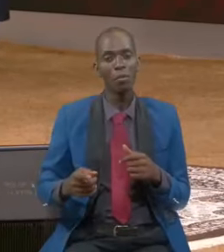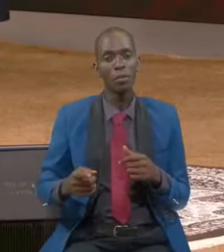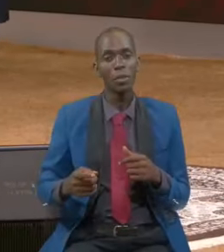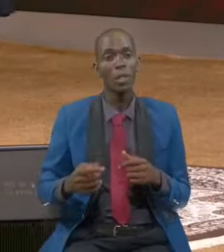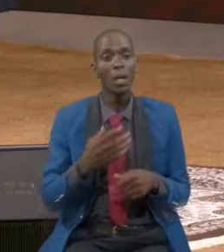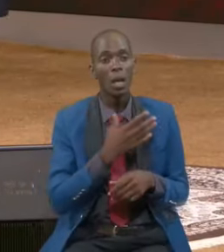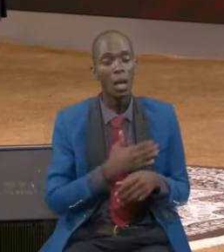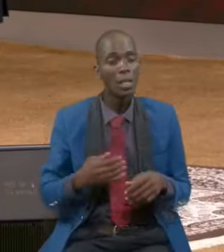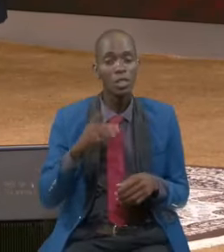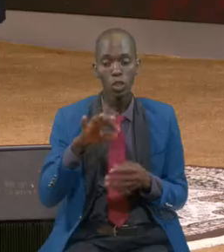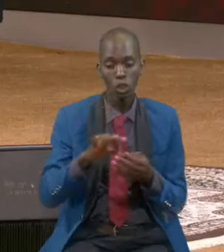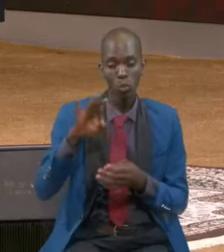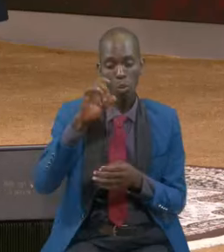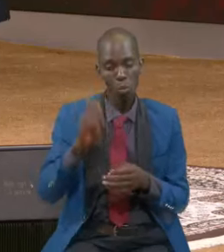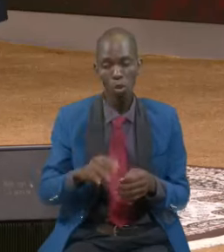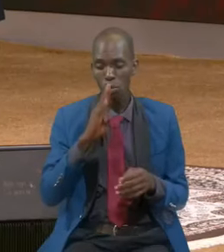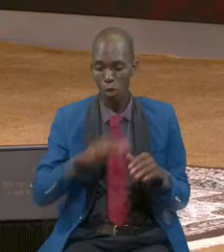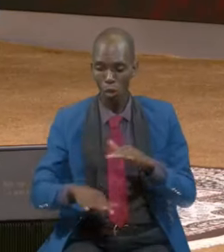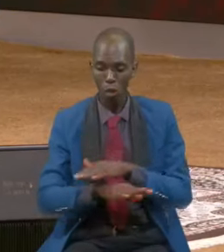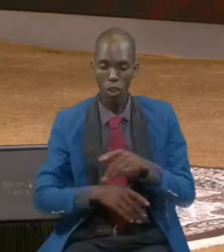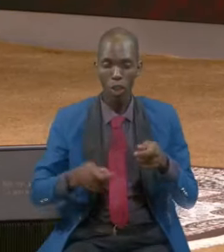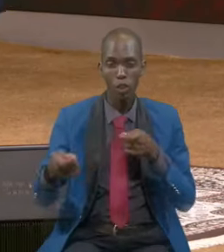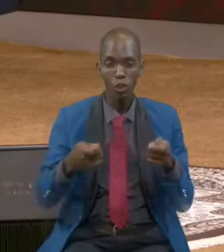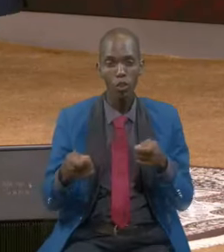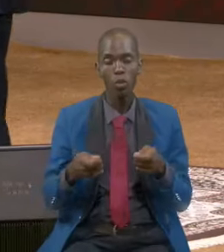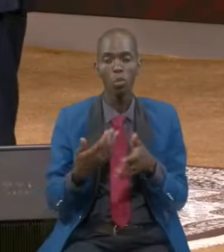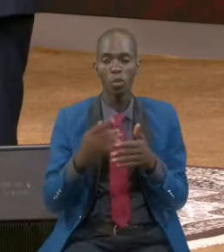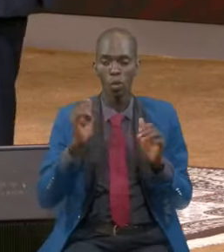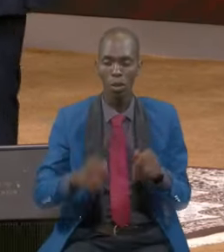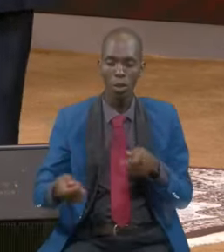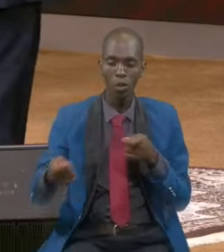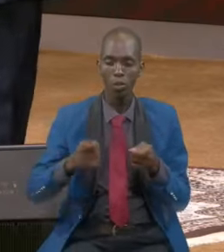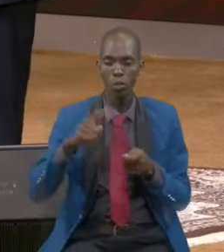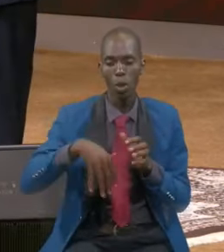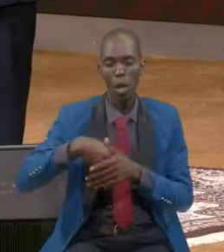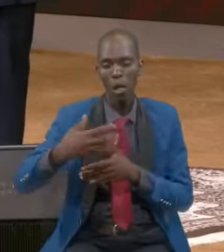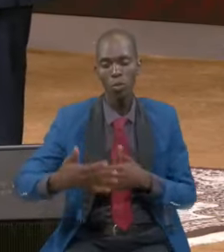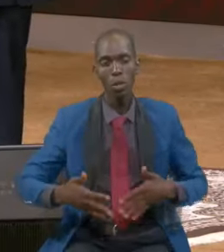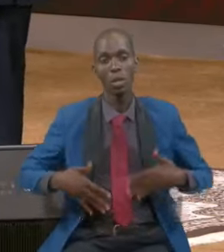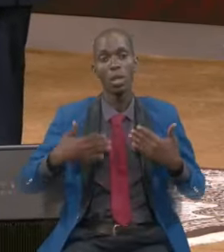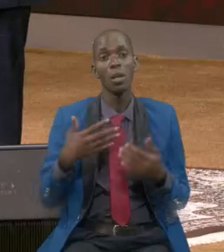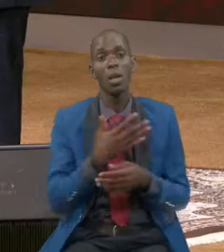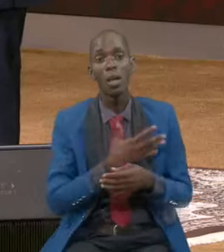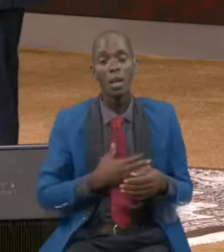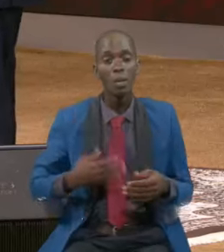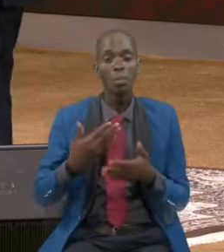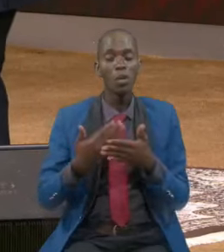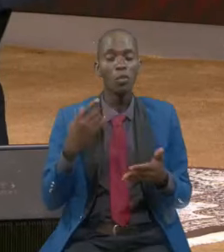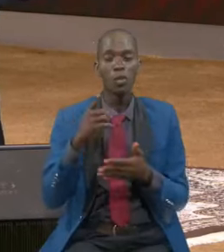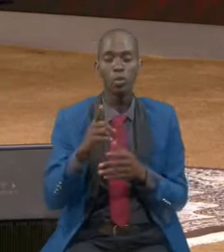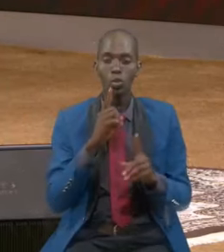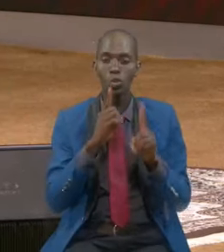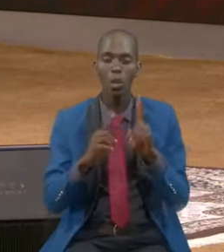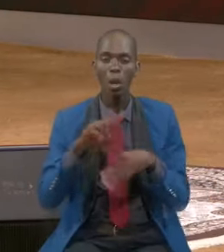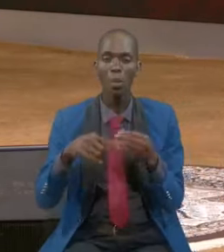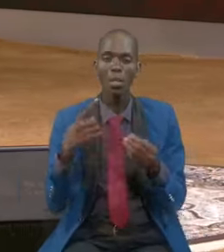under control before you can control your external life. And when he spoke about the implication